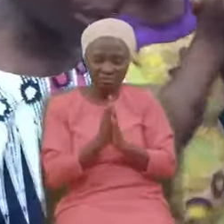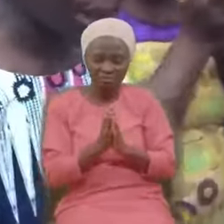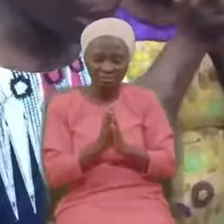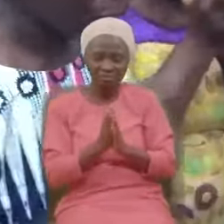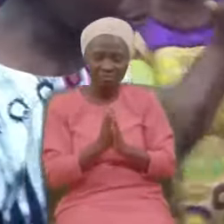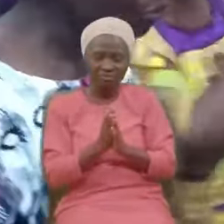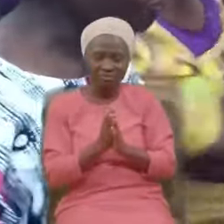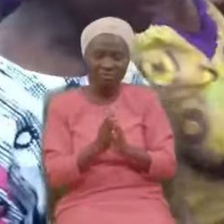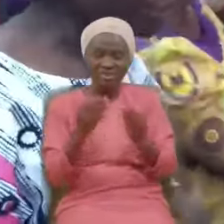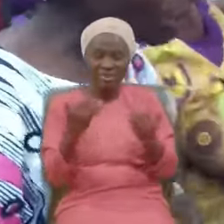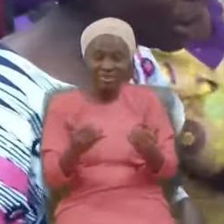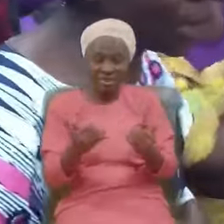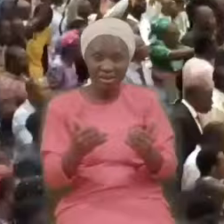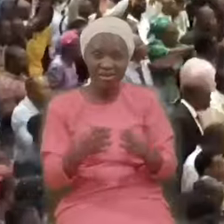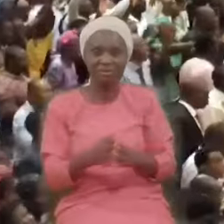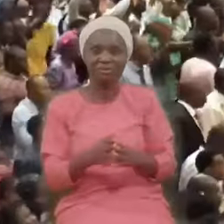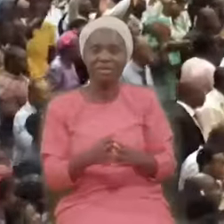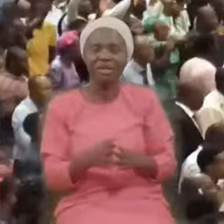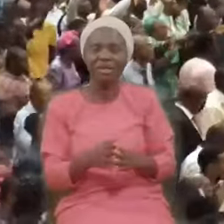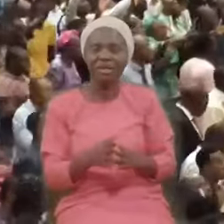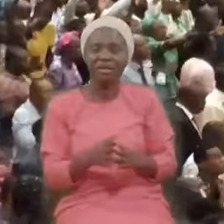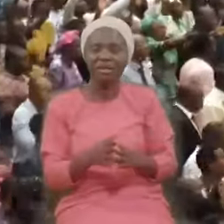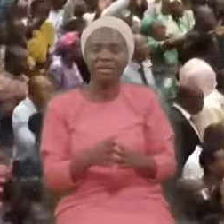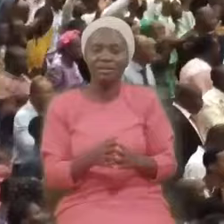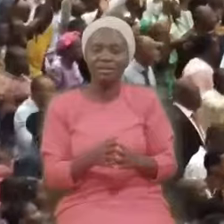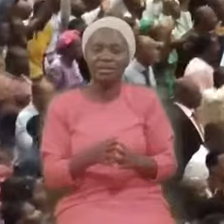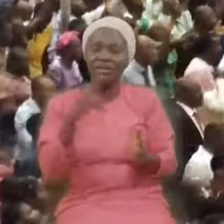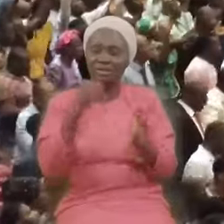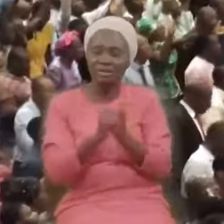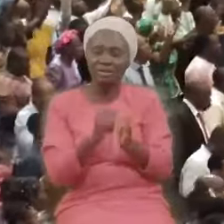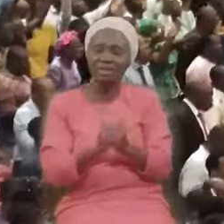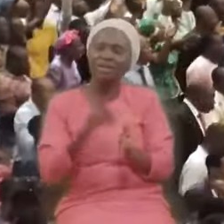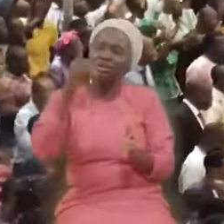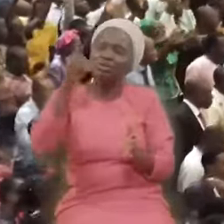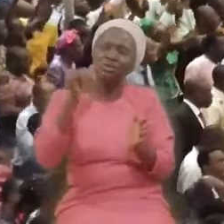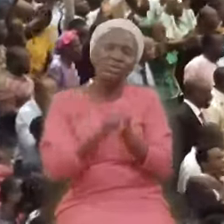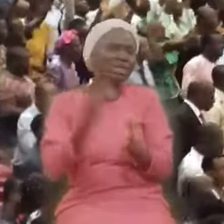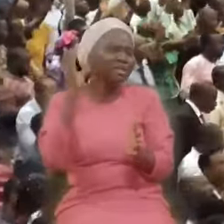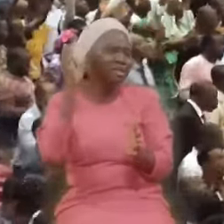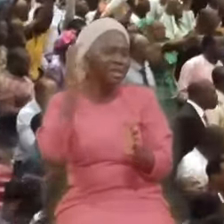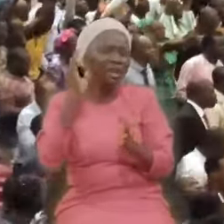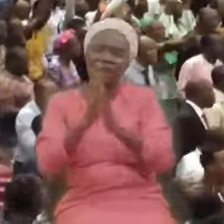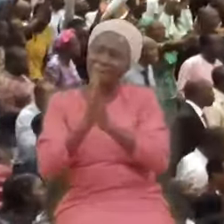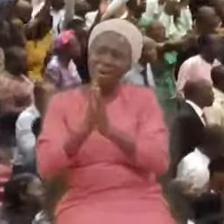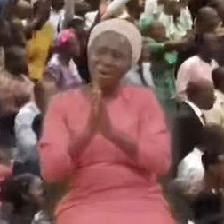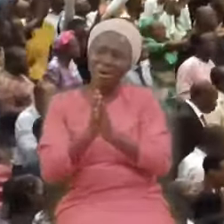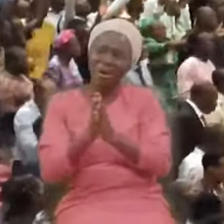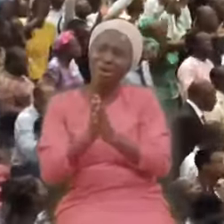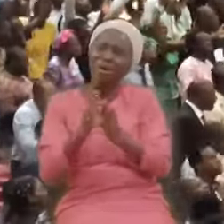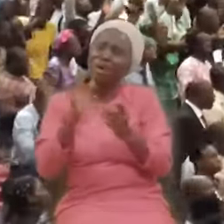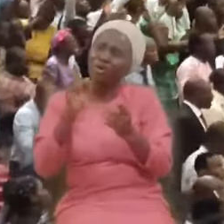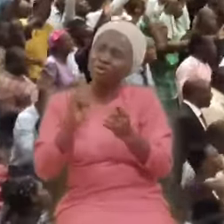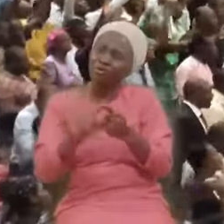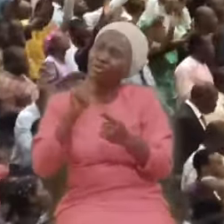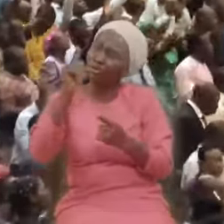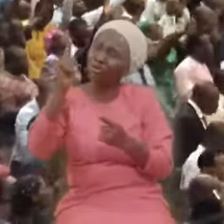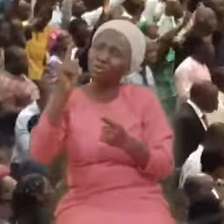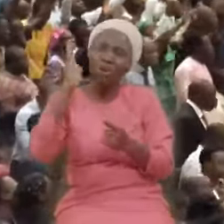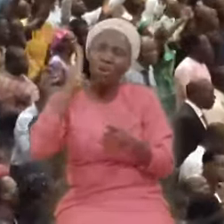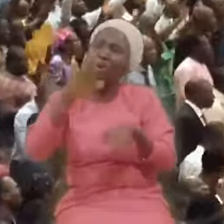Thou that hearest prayer, unto thee shall all flesh come. You have